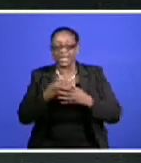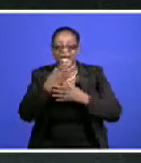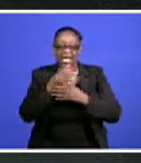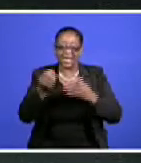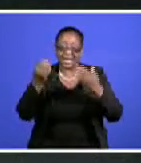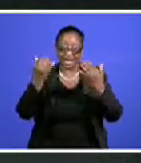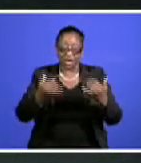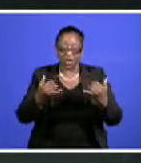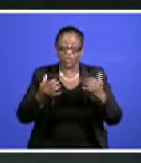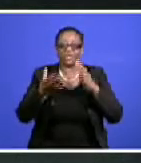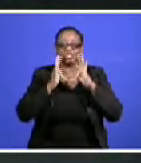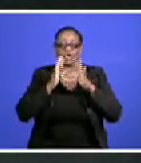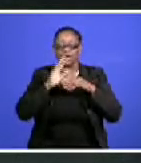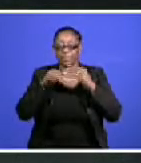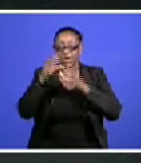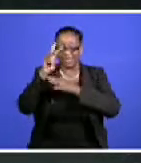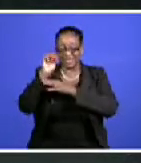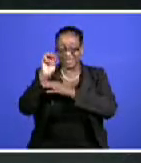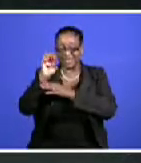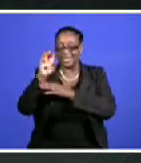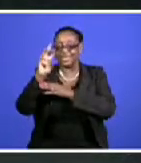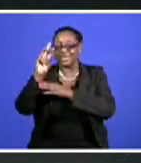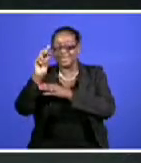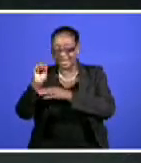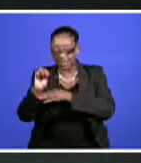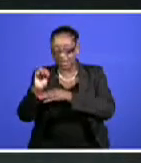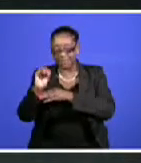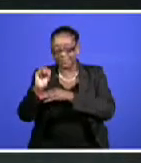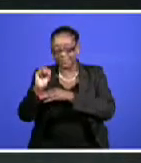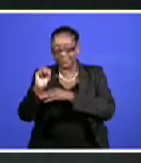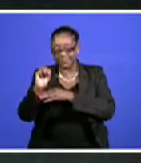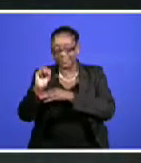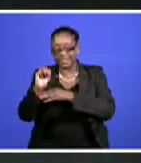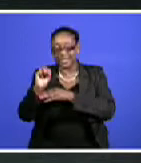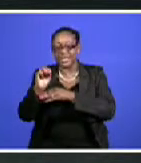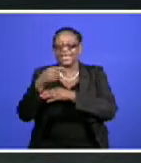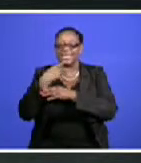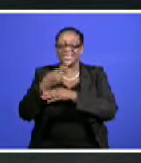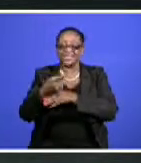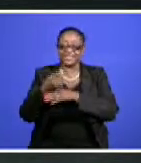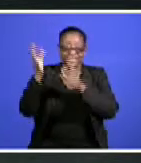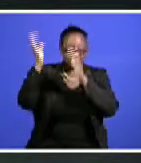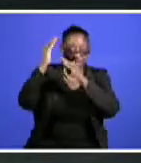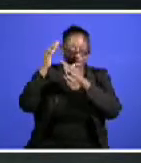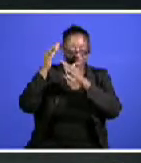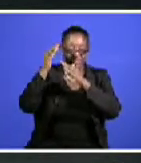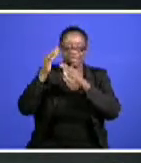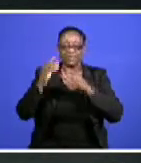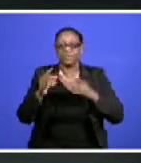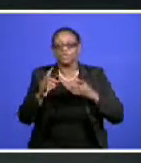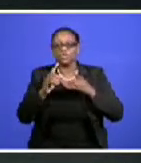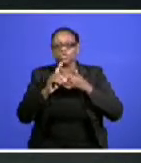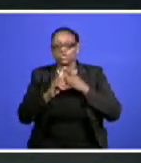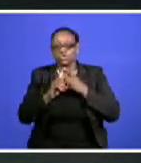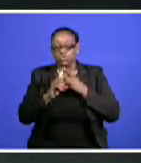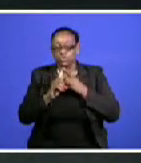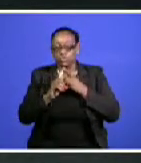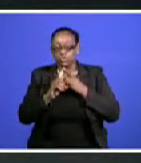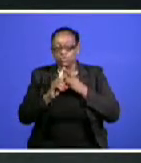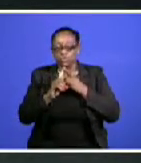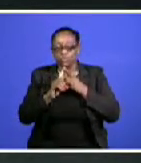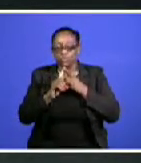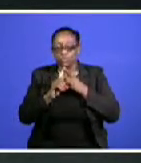An overview of the National Emergency Management Agency, or NEMA, is expected to be presented by consultants very